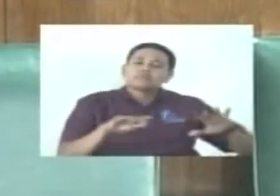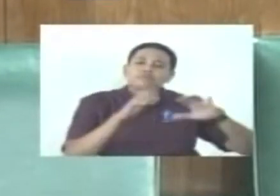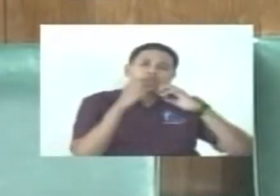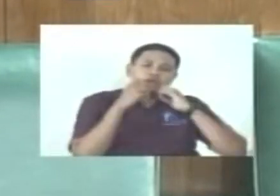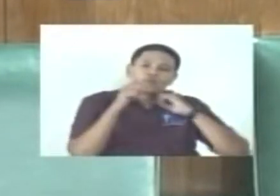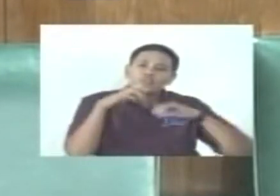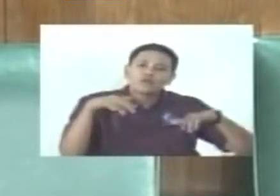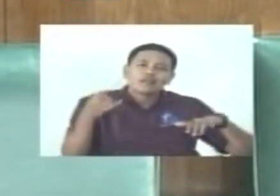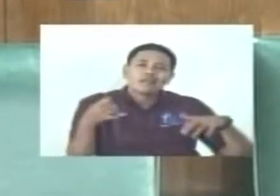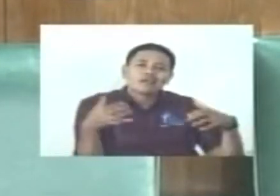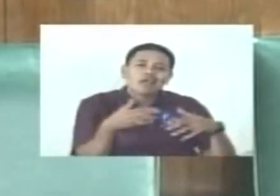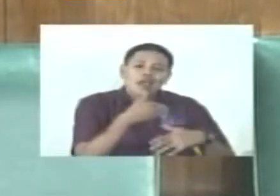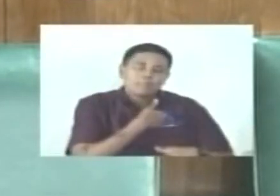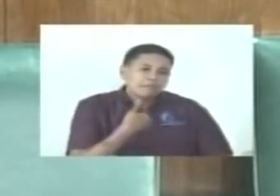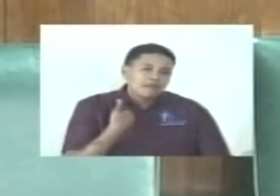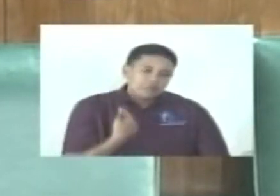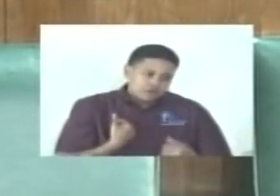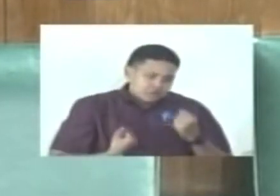gang members.